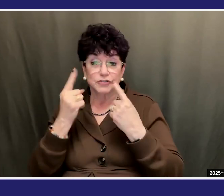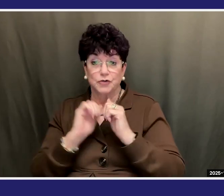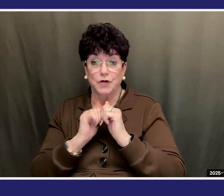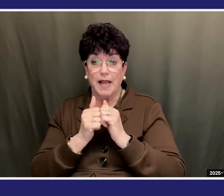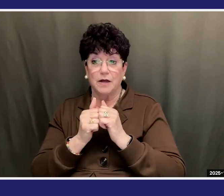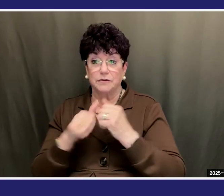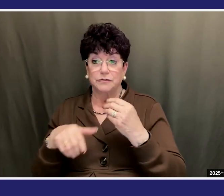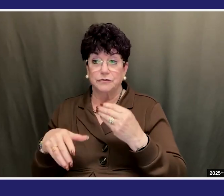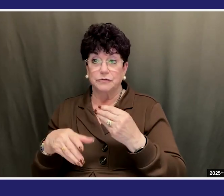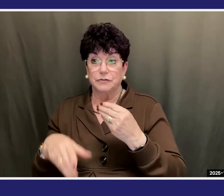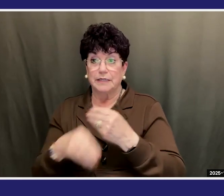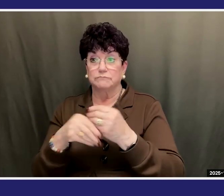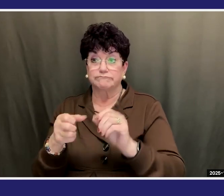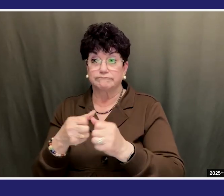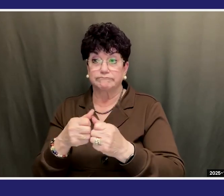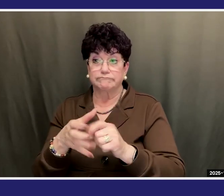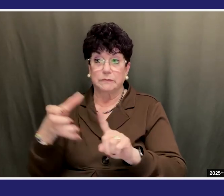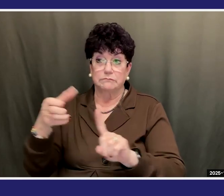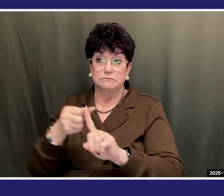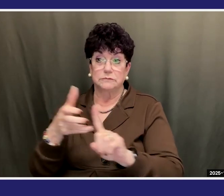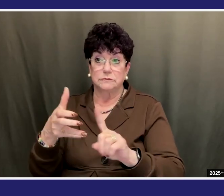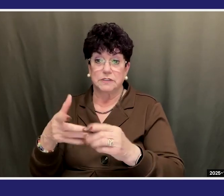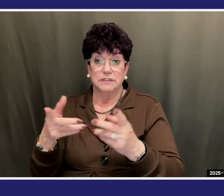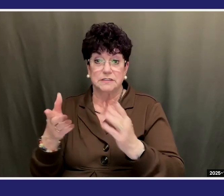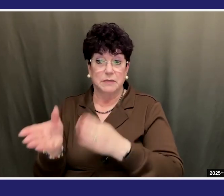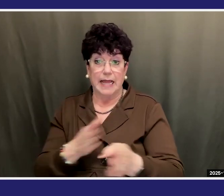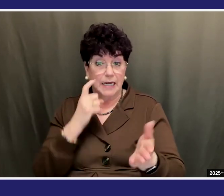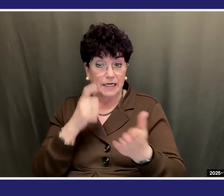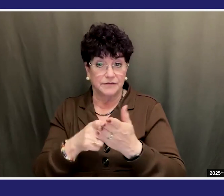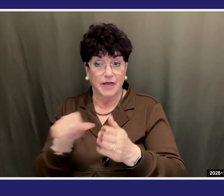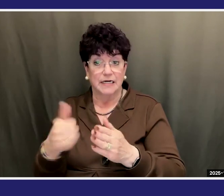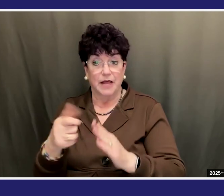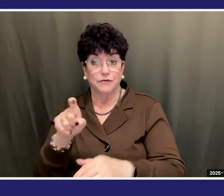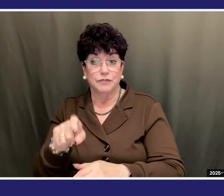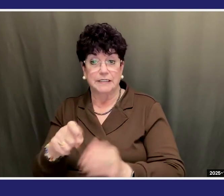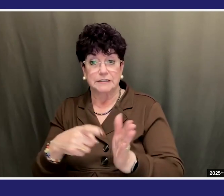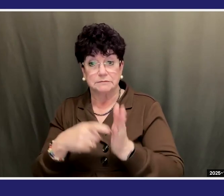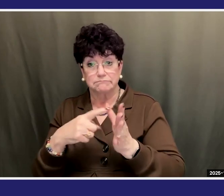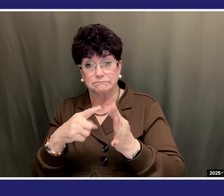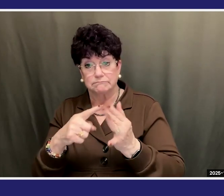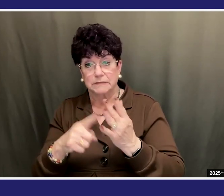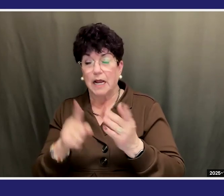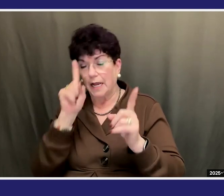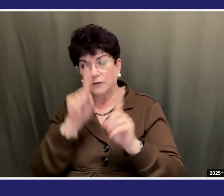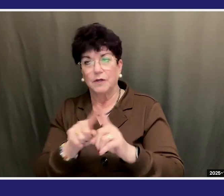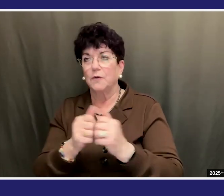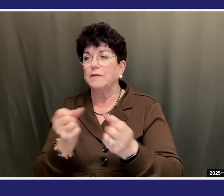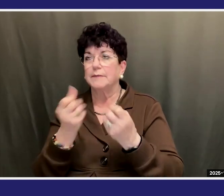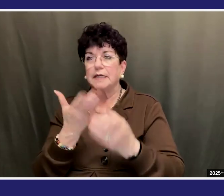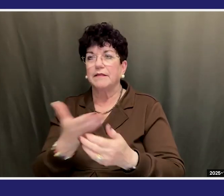out this plan and program and identify the needs. And of course, I agree with so many of what everyone said in terms of